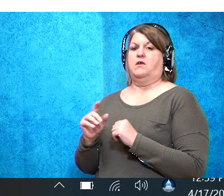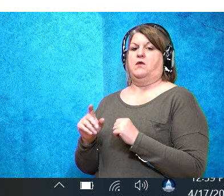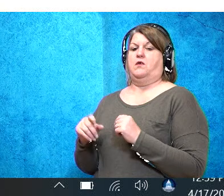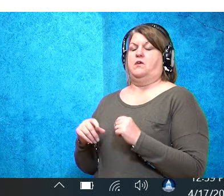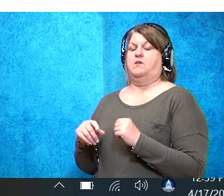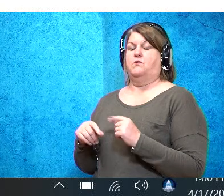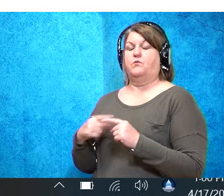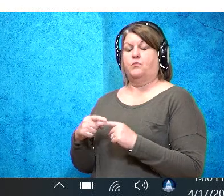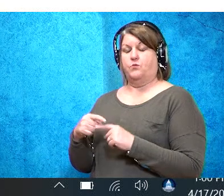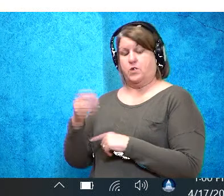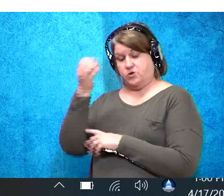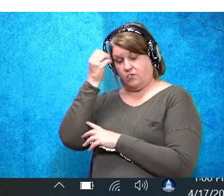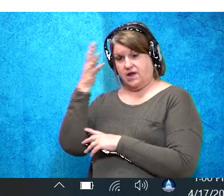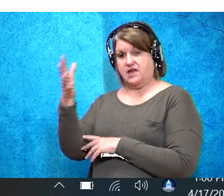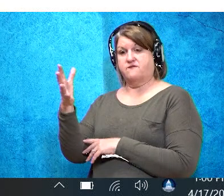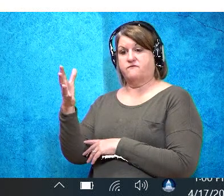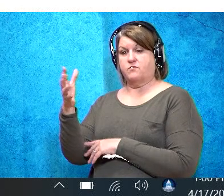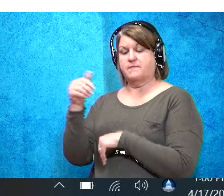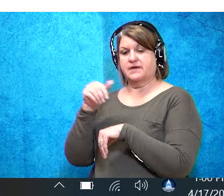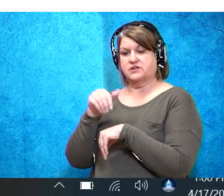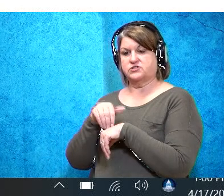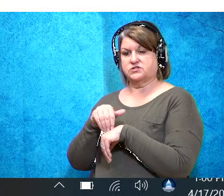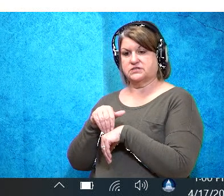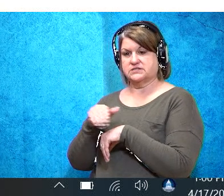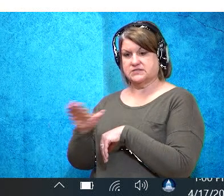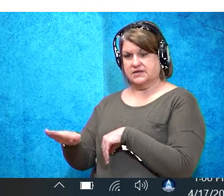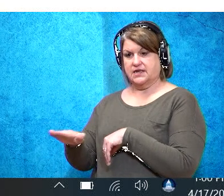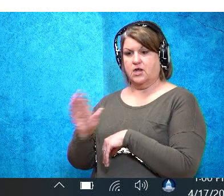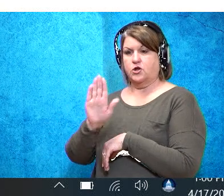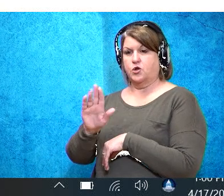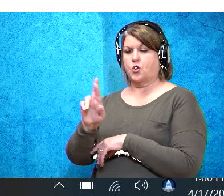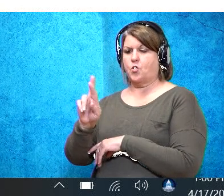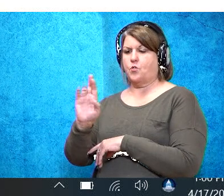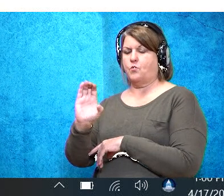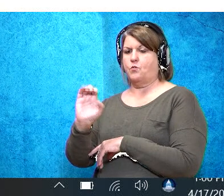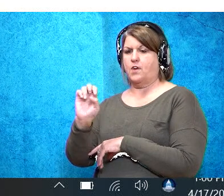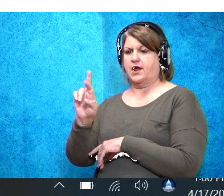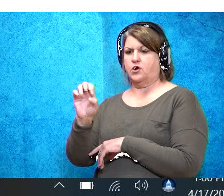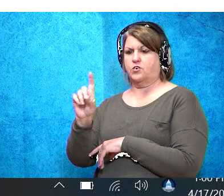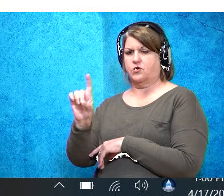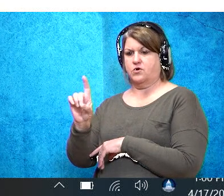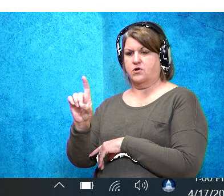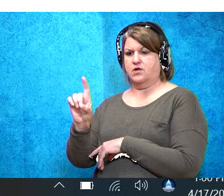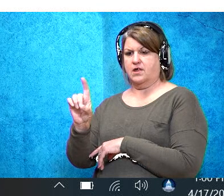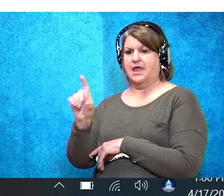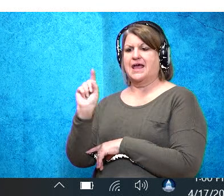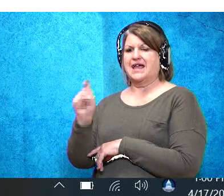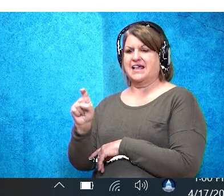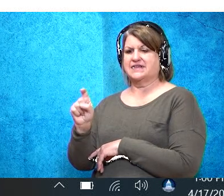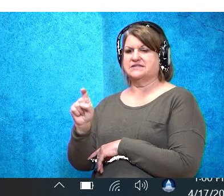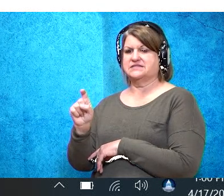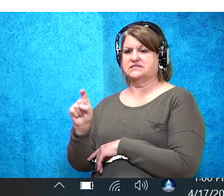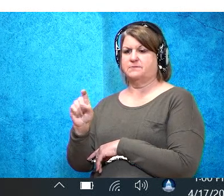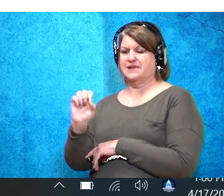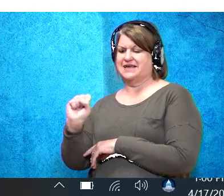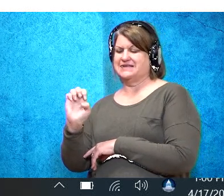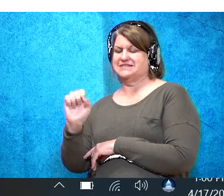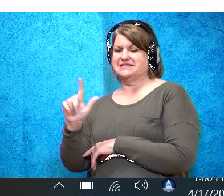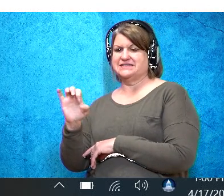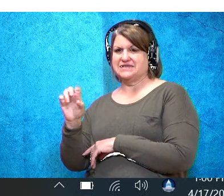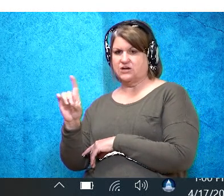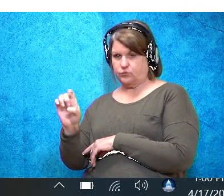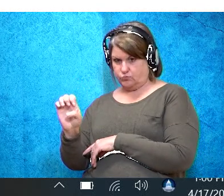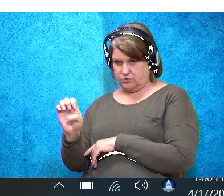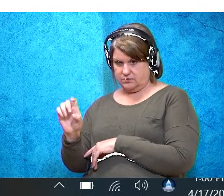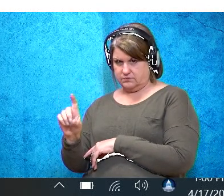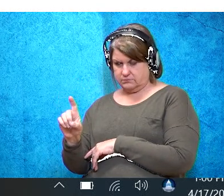online registration portal, your record has to be sealed. So in order for your record to